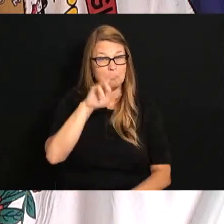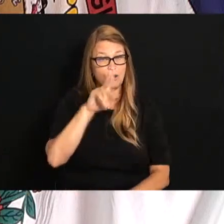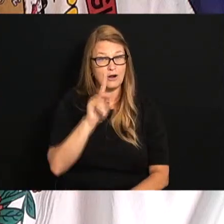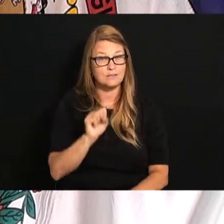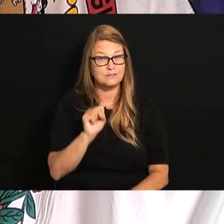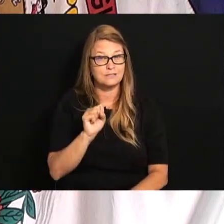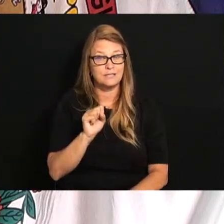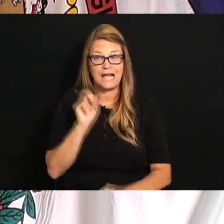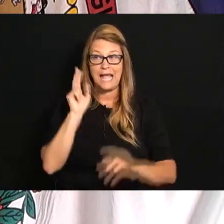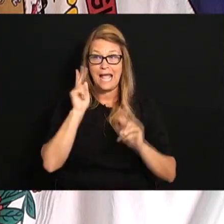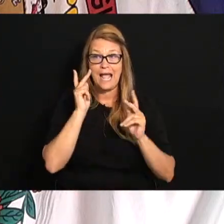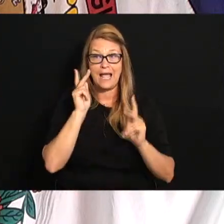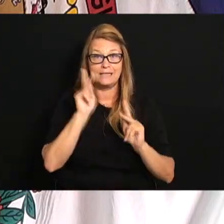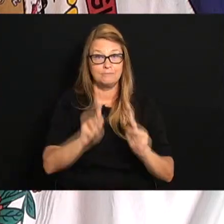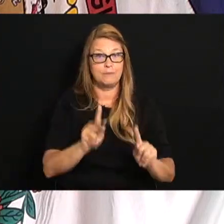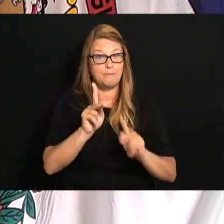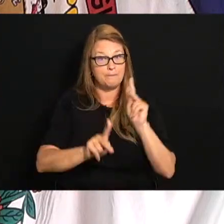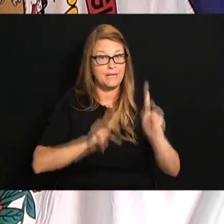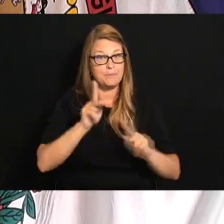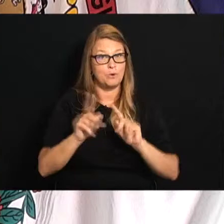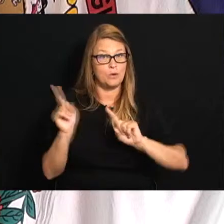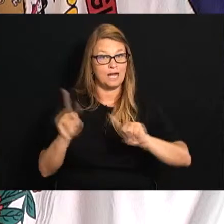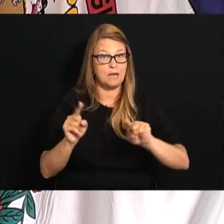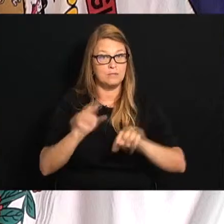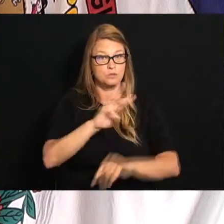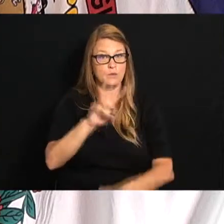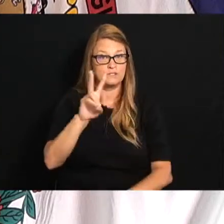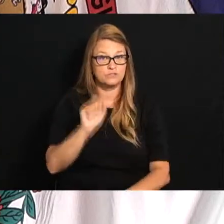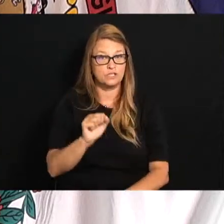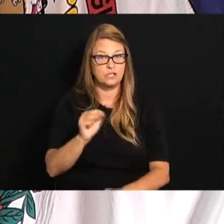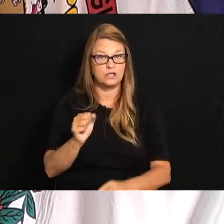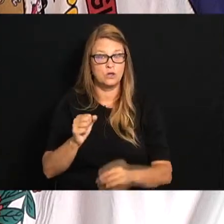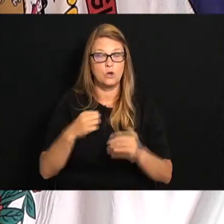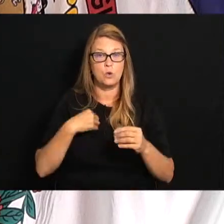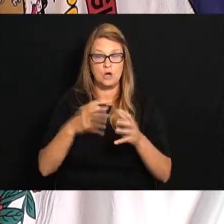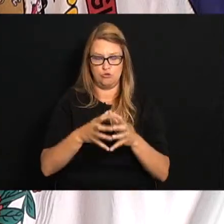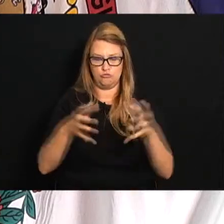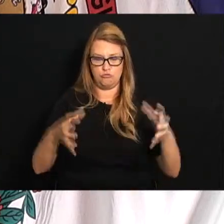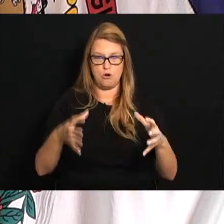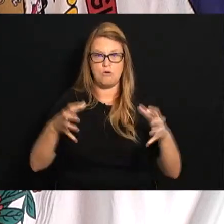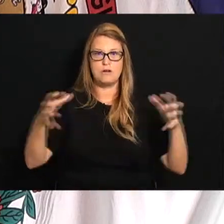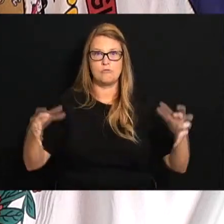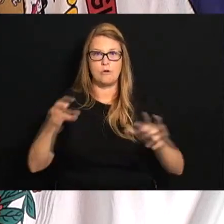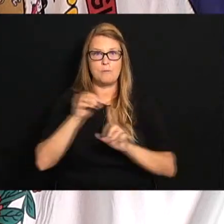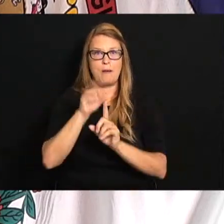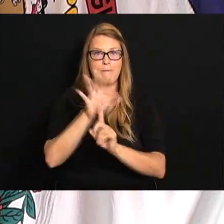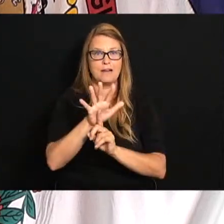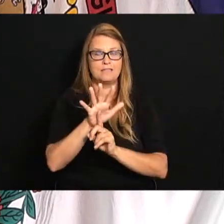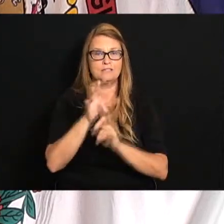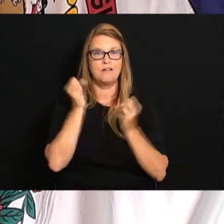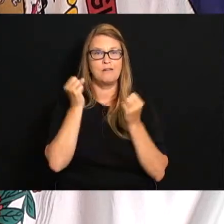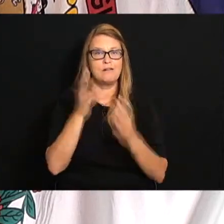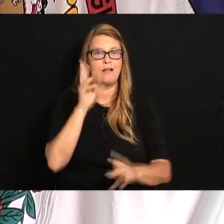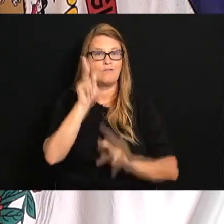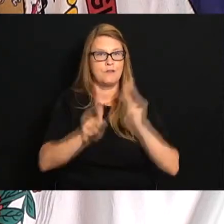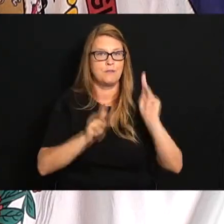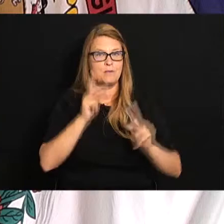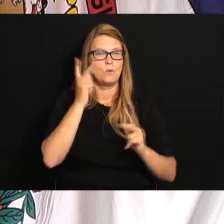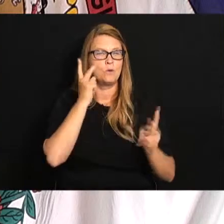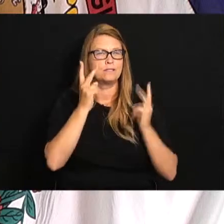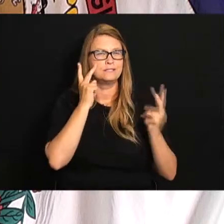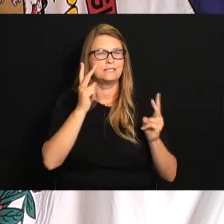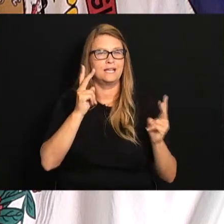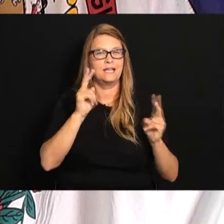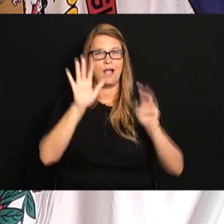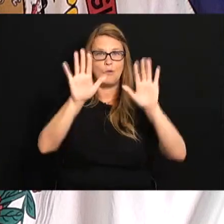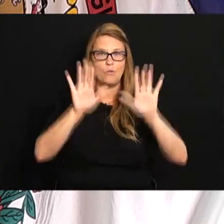coming to West Virginia. We're starting to grow population. A lot of those folks are ending up seeing just how great West Virginia